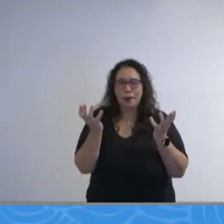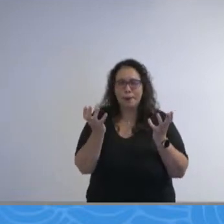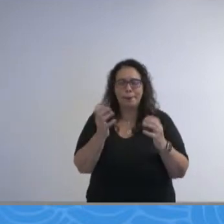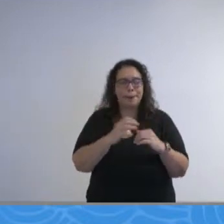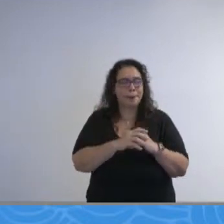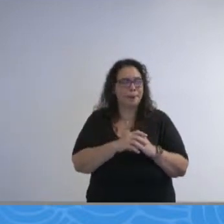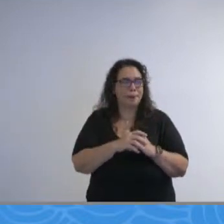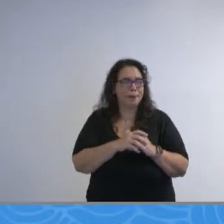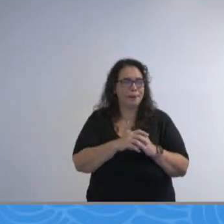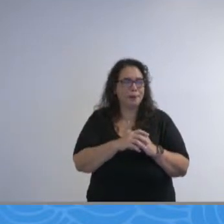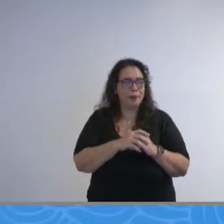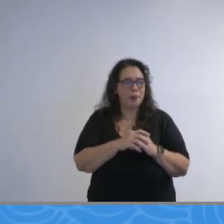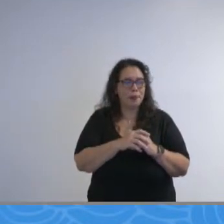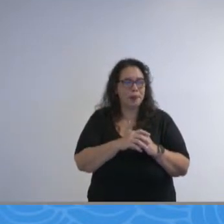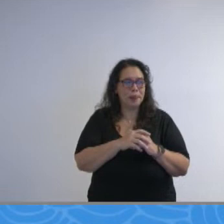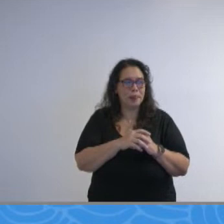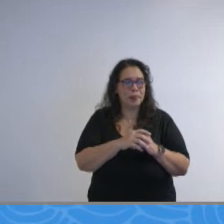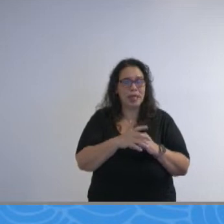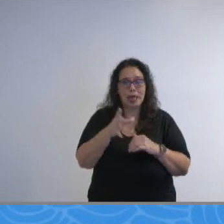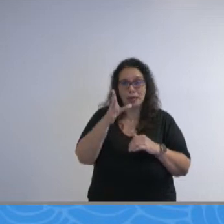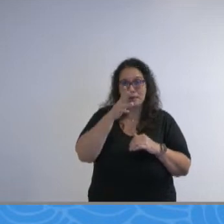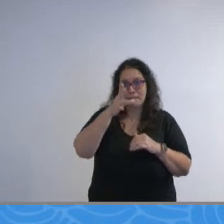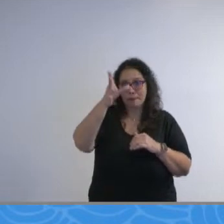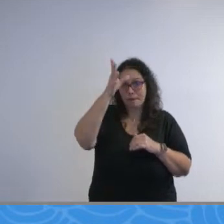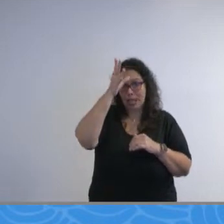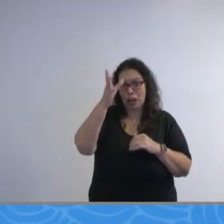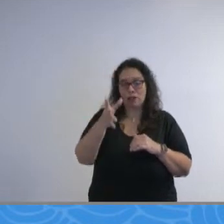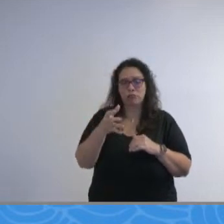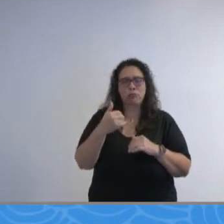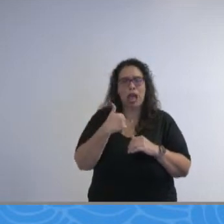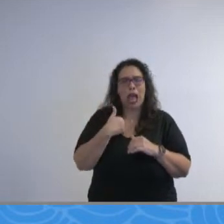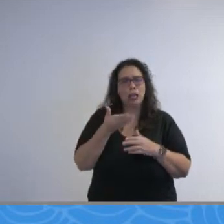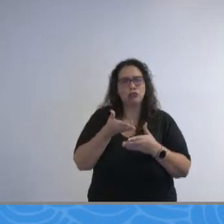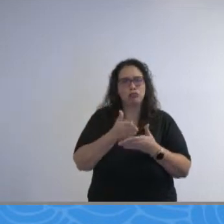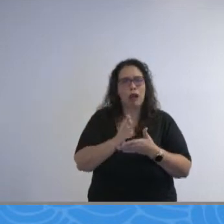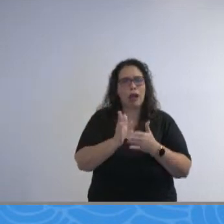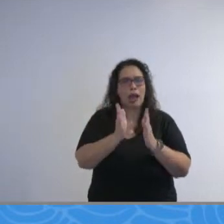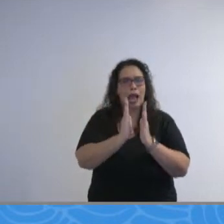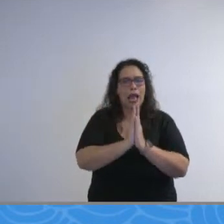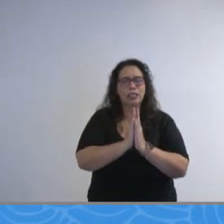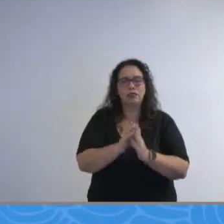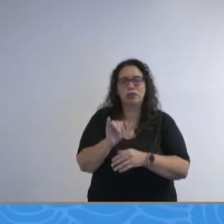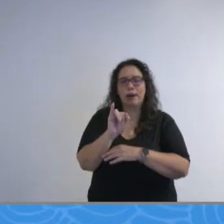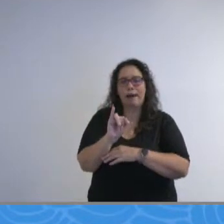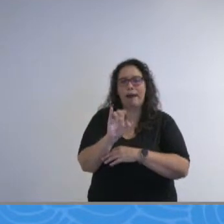A parent has the right to ask for an IEE